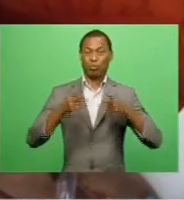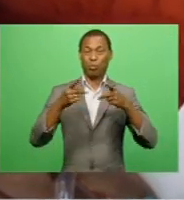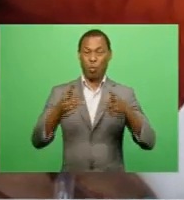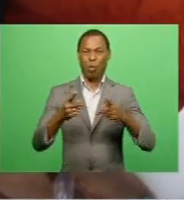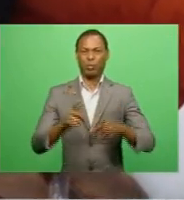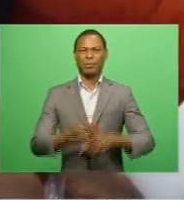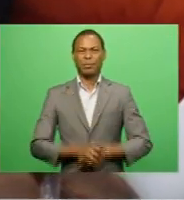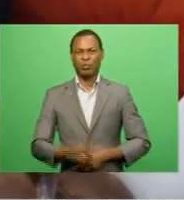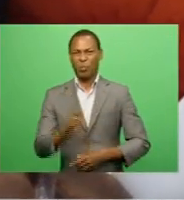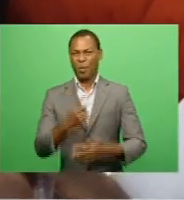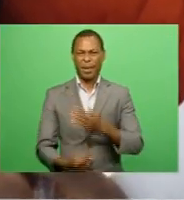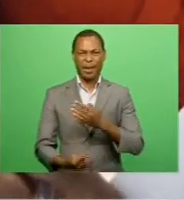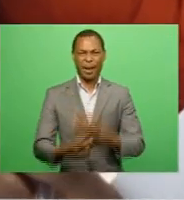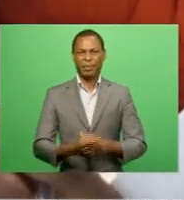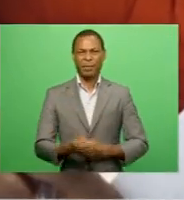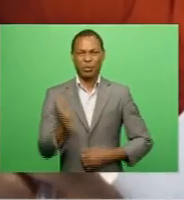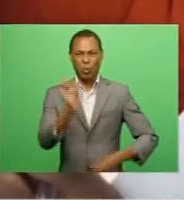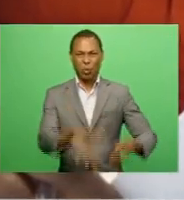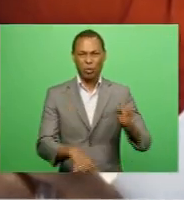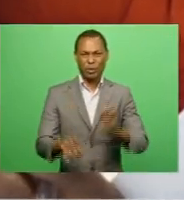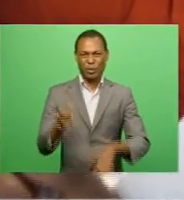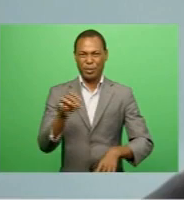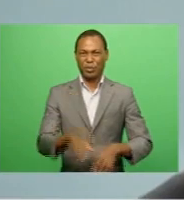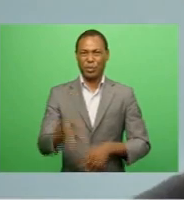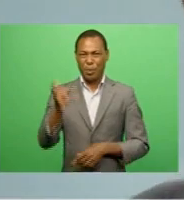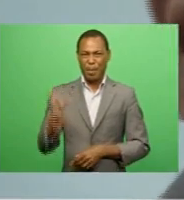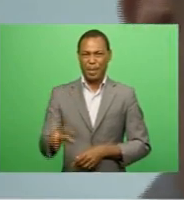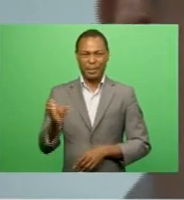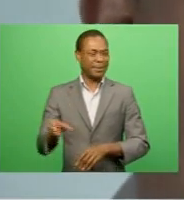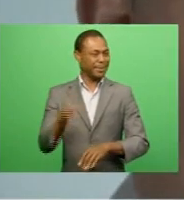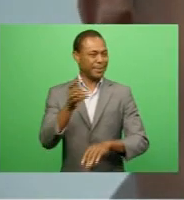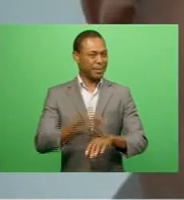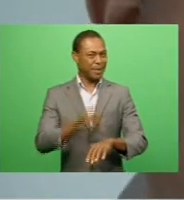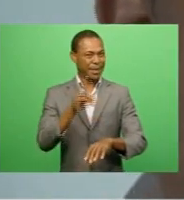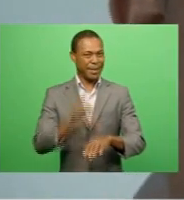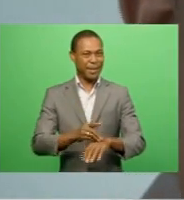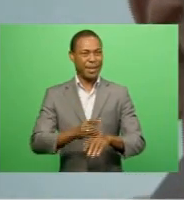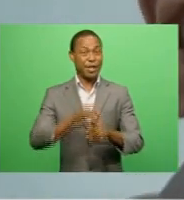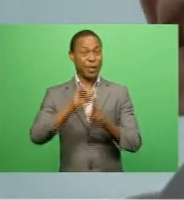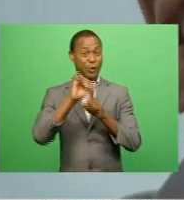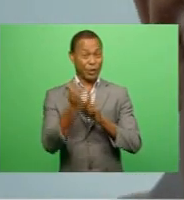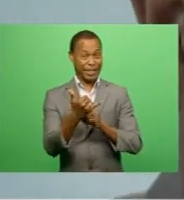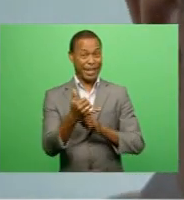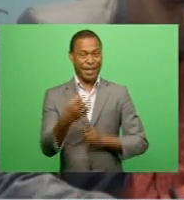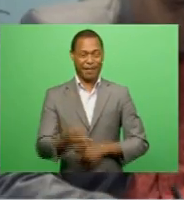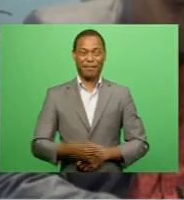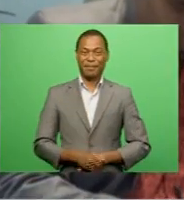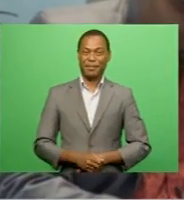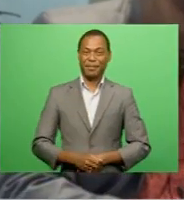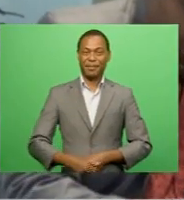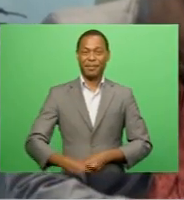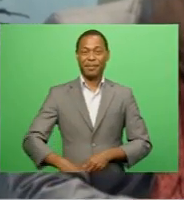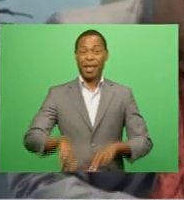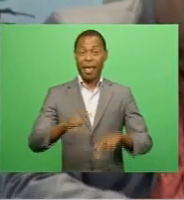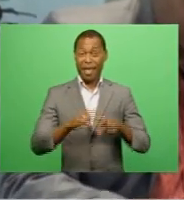to recognize the contribution of persons with disability in society. FBC Radio Programs Manager